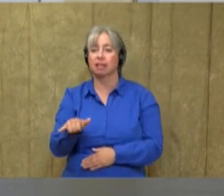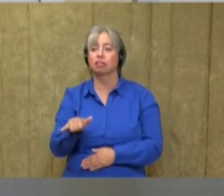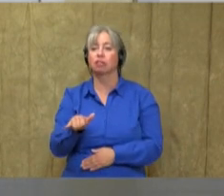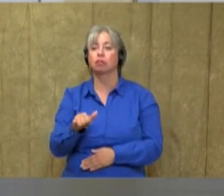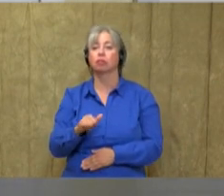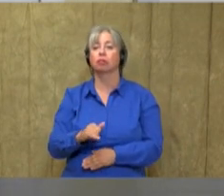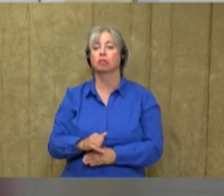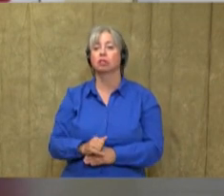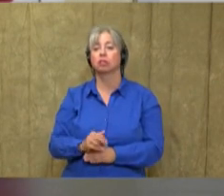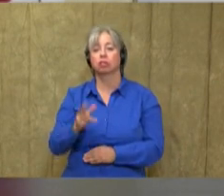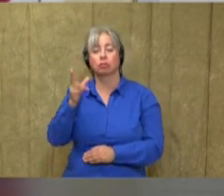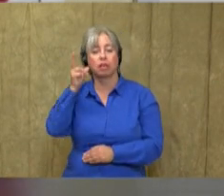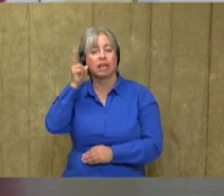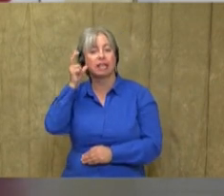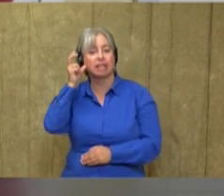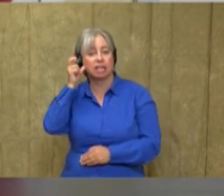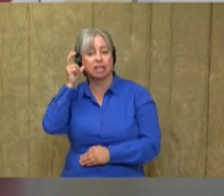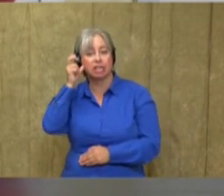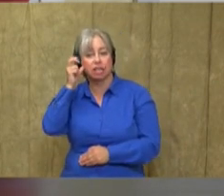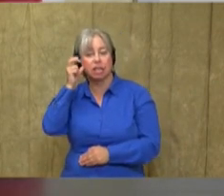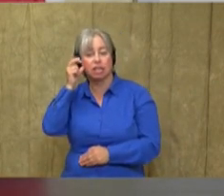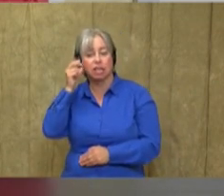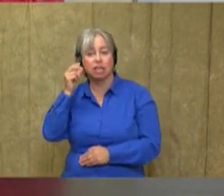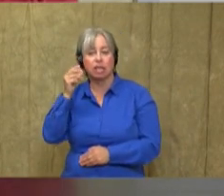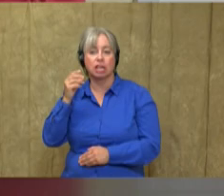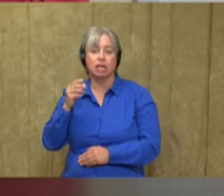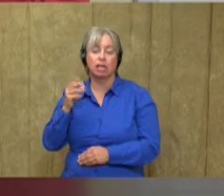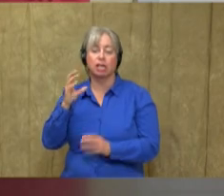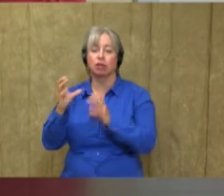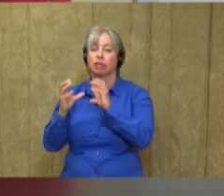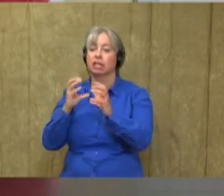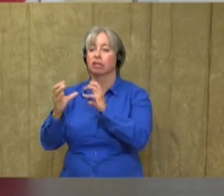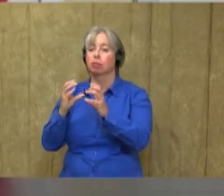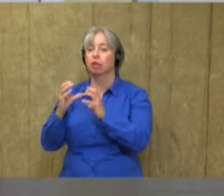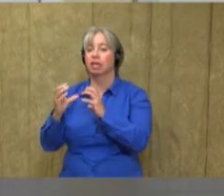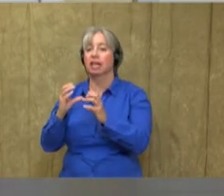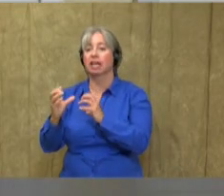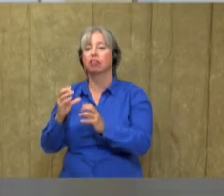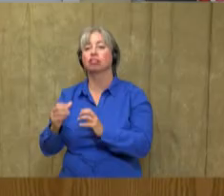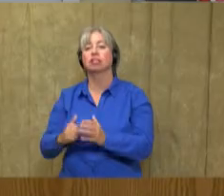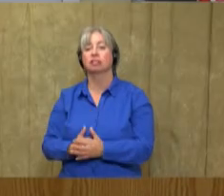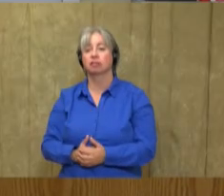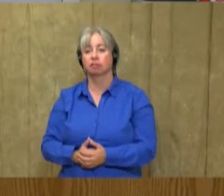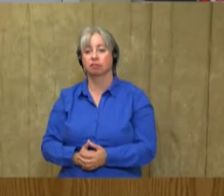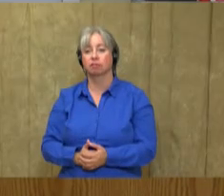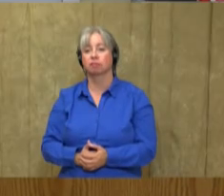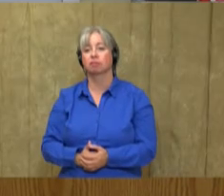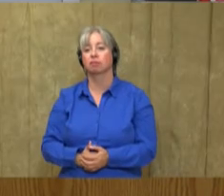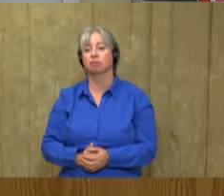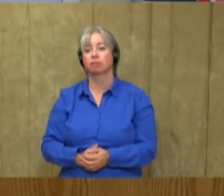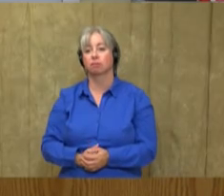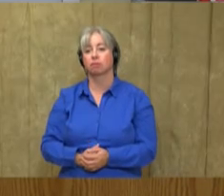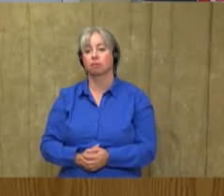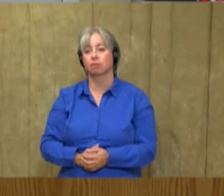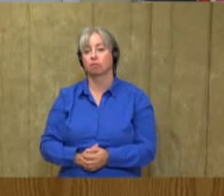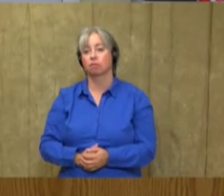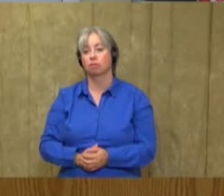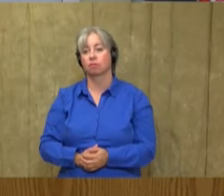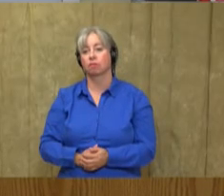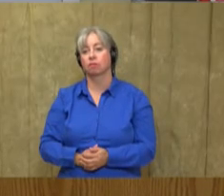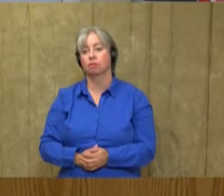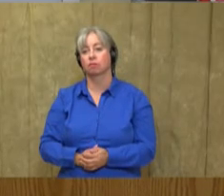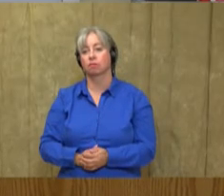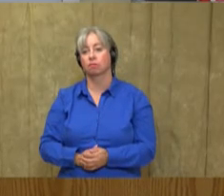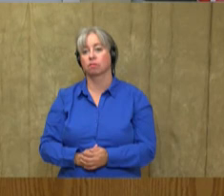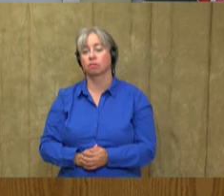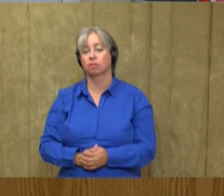they can hear the air control tower, for example. But that technology utilizes a wave behavior